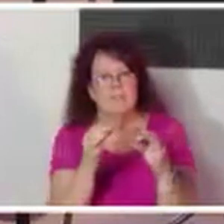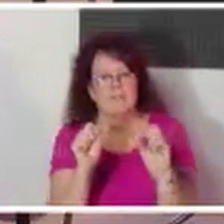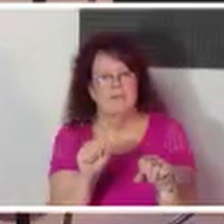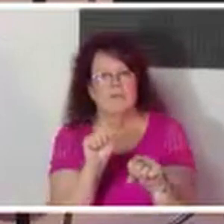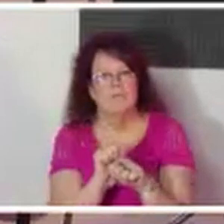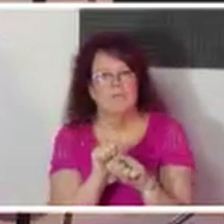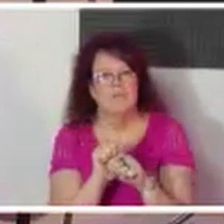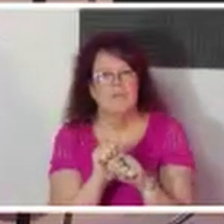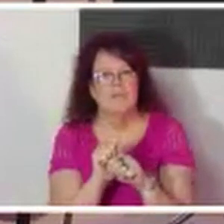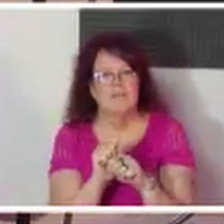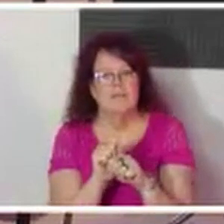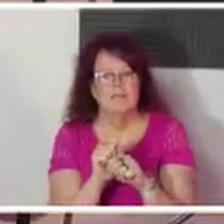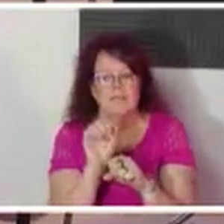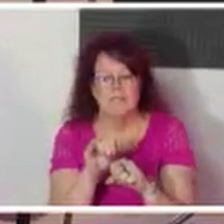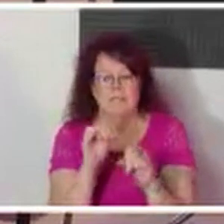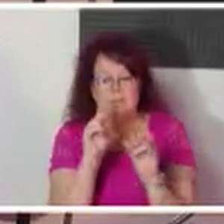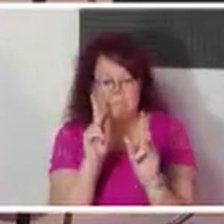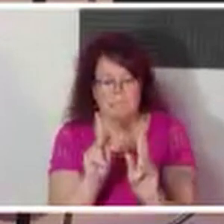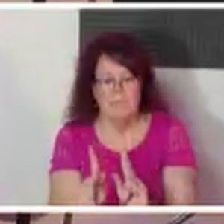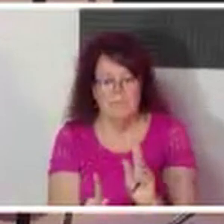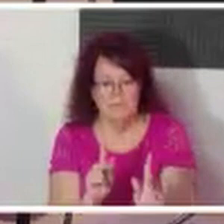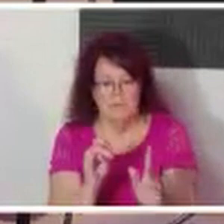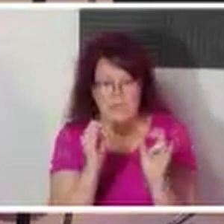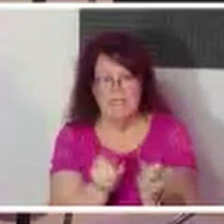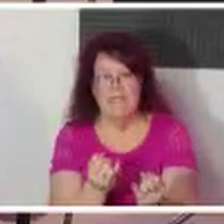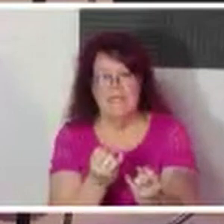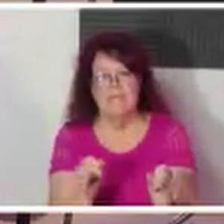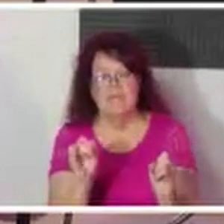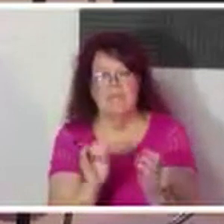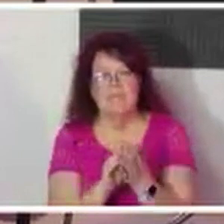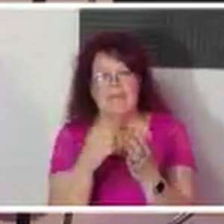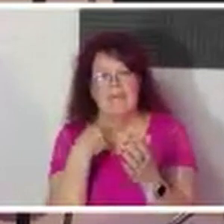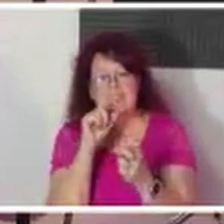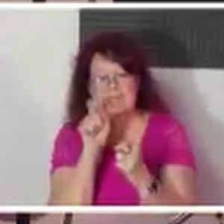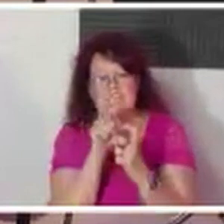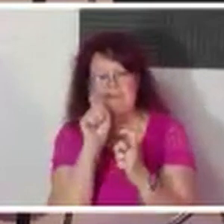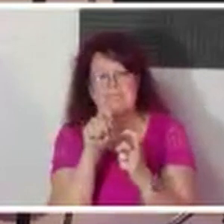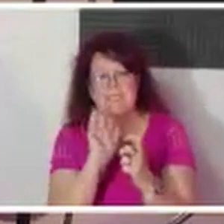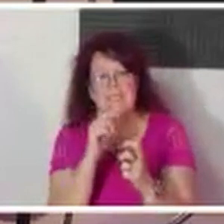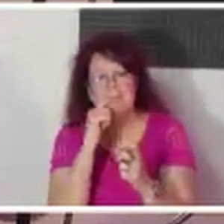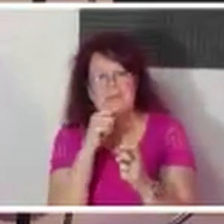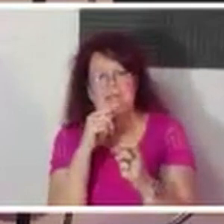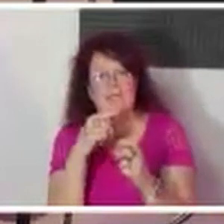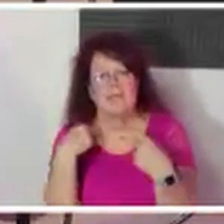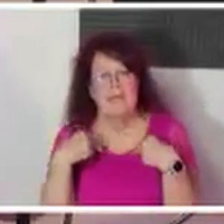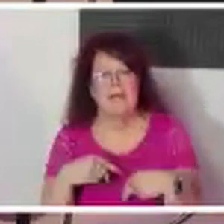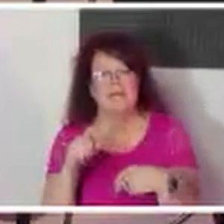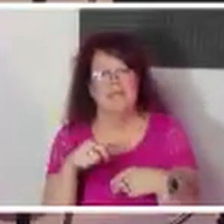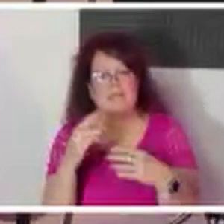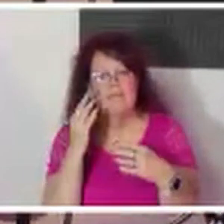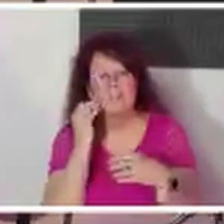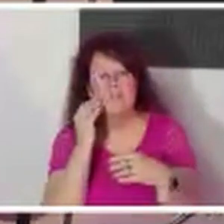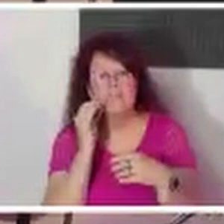this position were individuals that had really specific needs, like a public health need, for instance. So they were